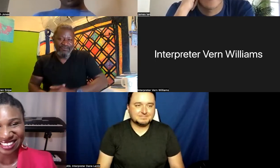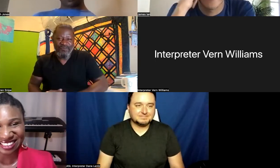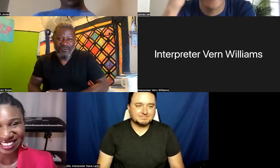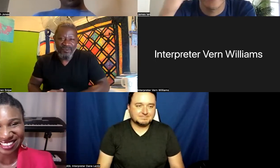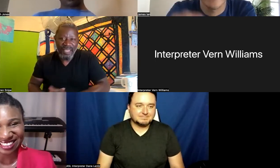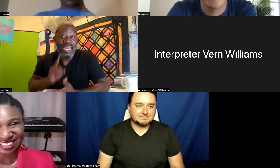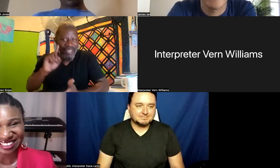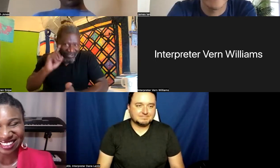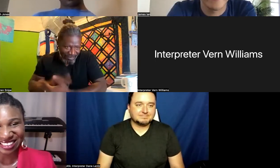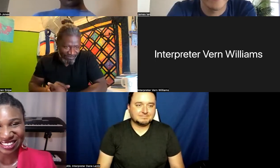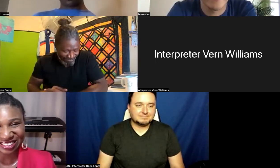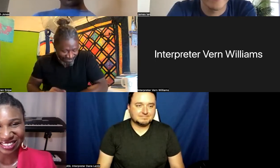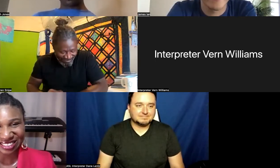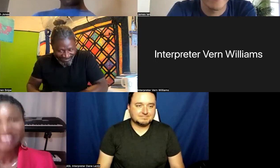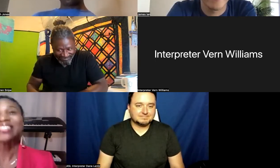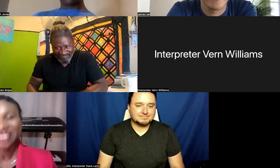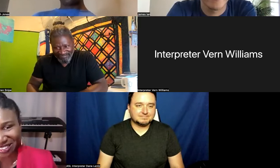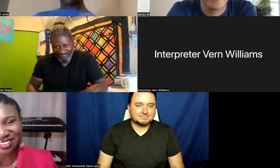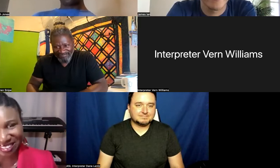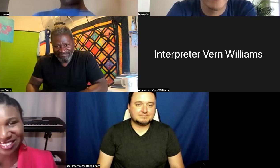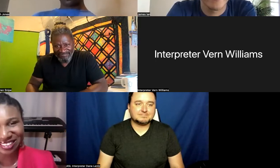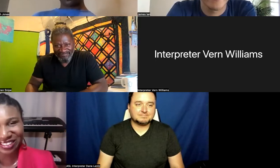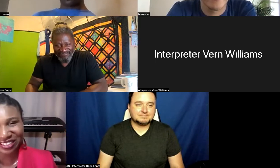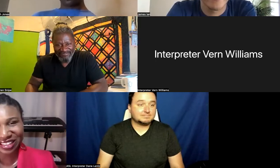here. And I'm deaf.